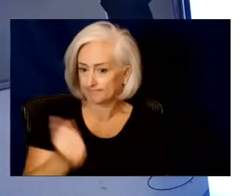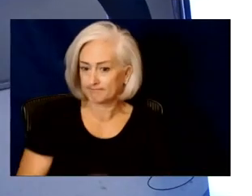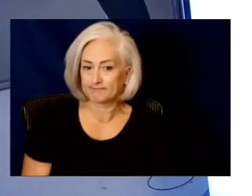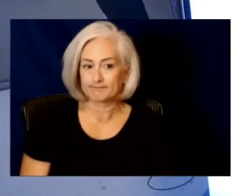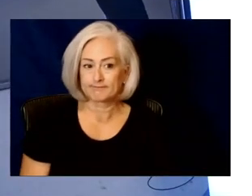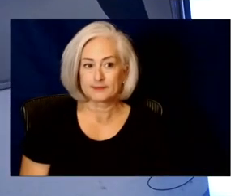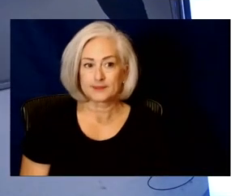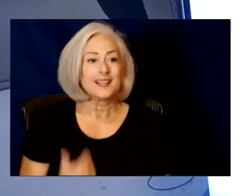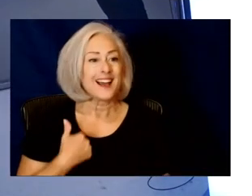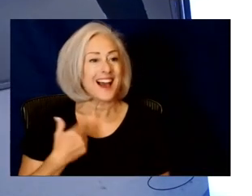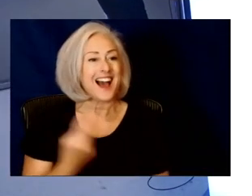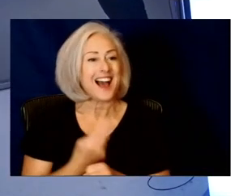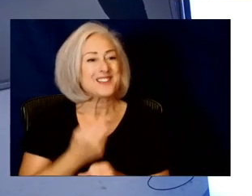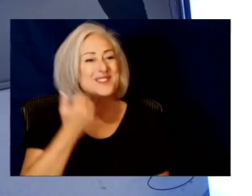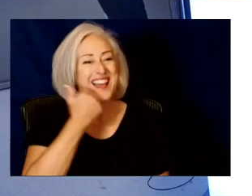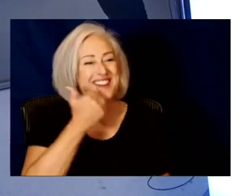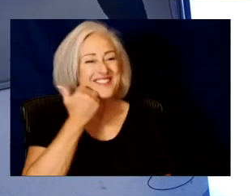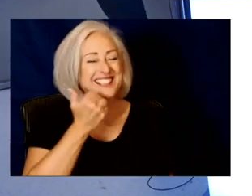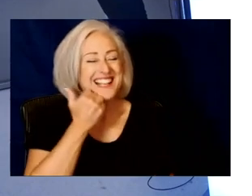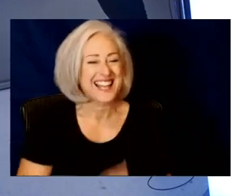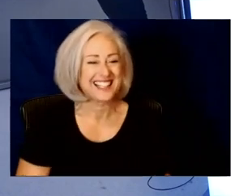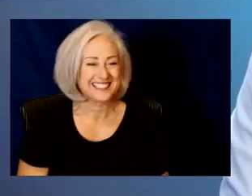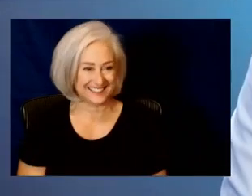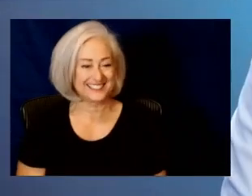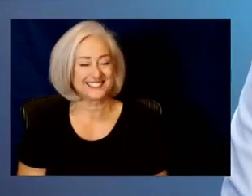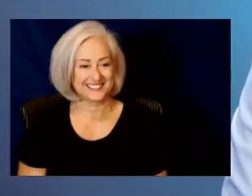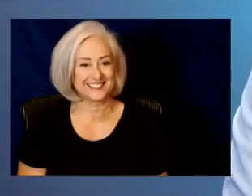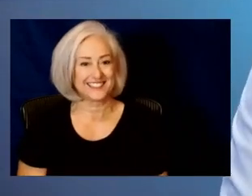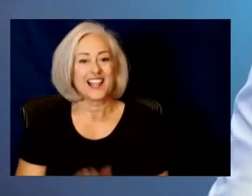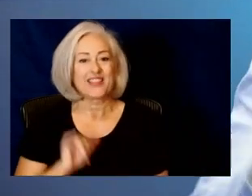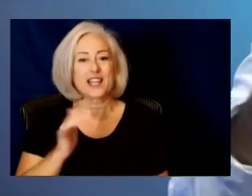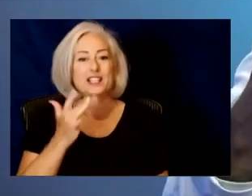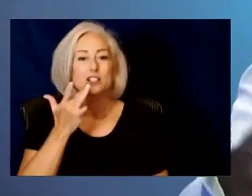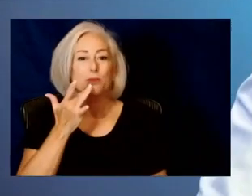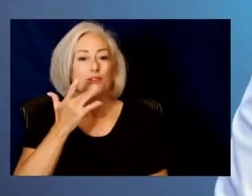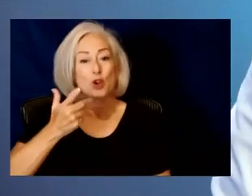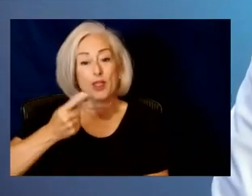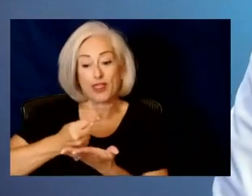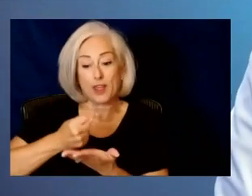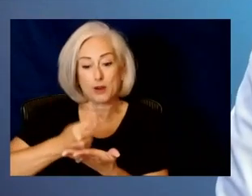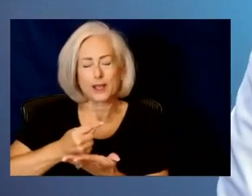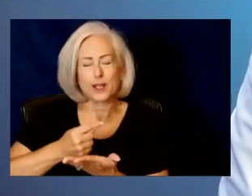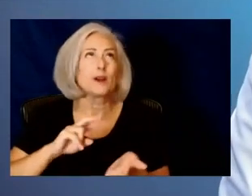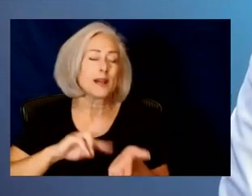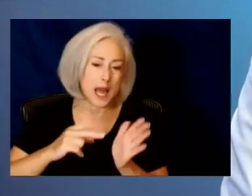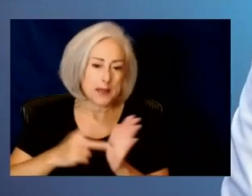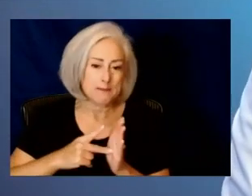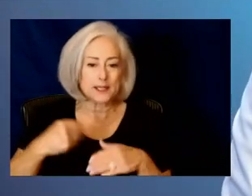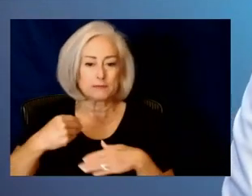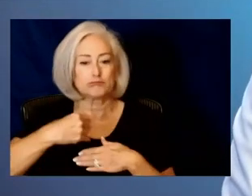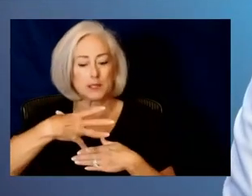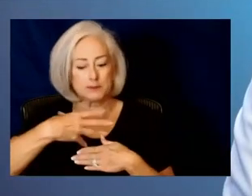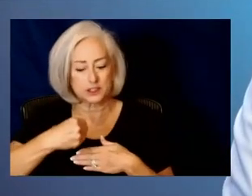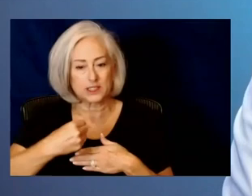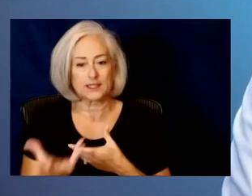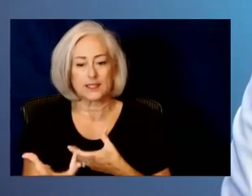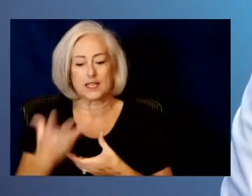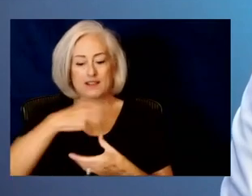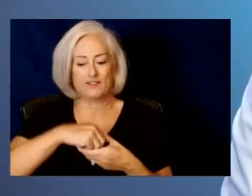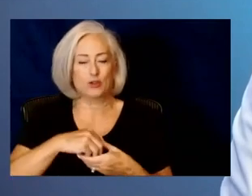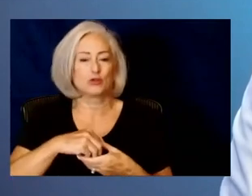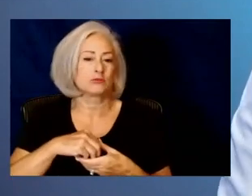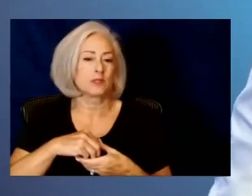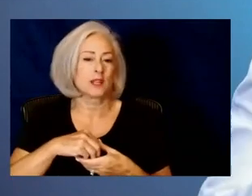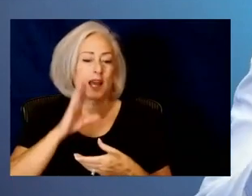day. And in fact, this is the preferred therapy or preferred imaging technique that's going to be part of the future.